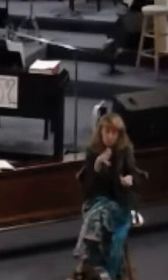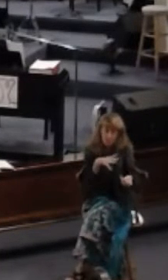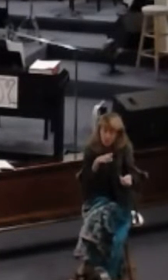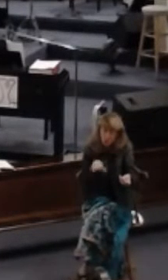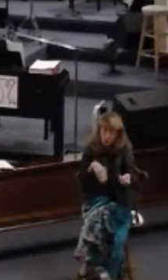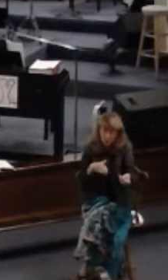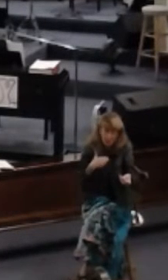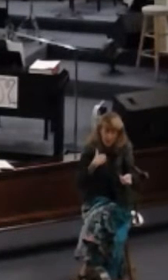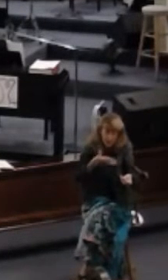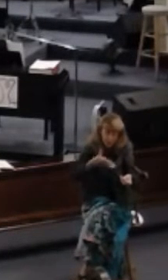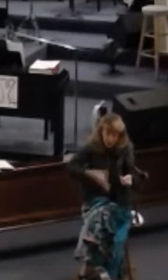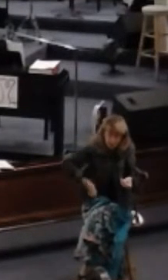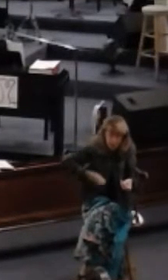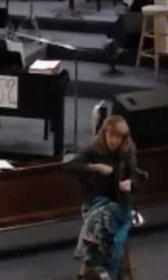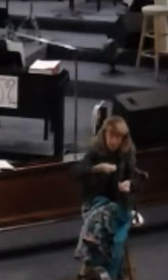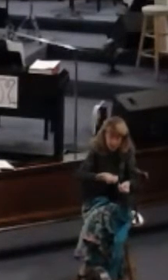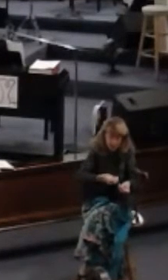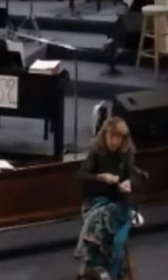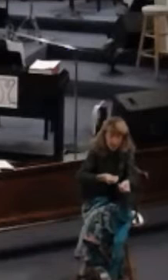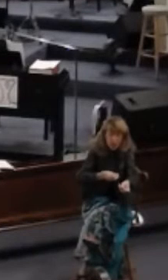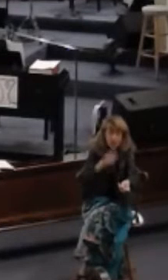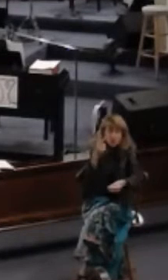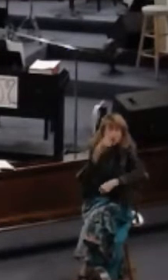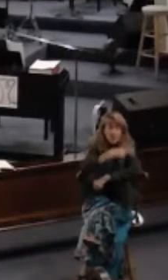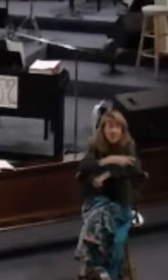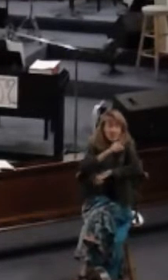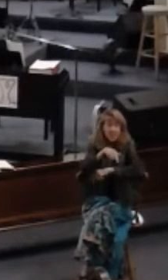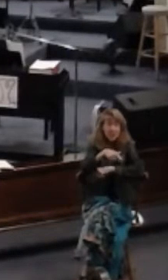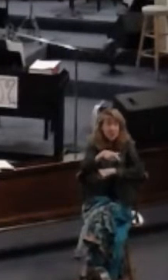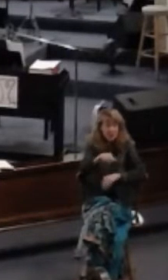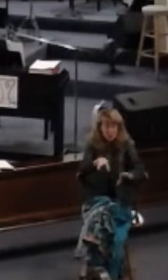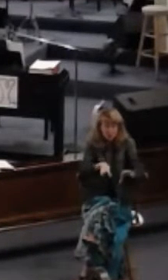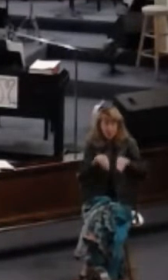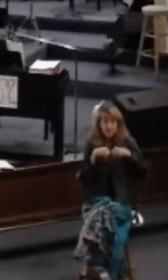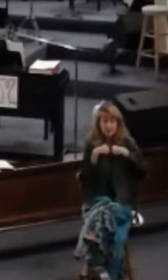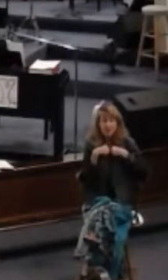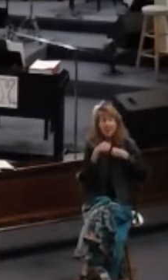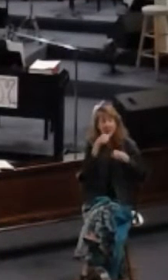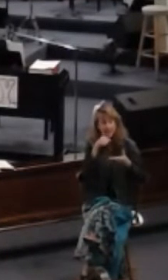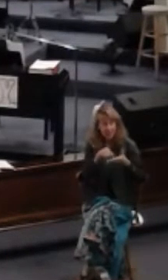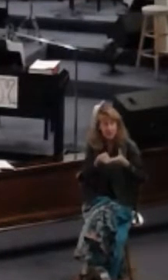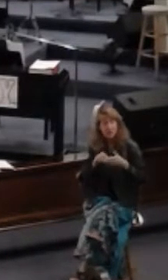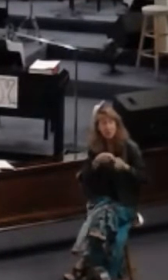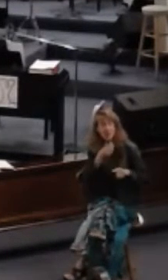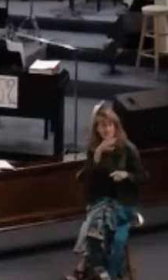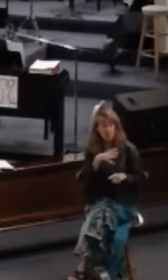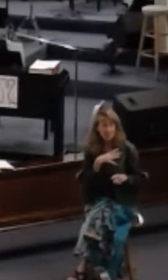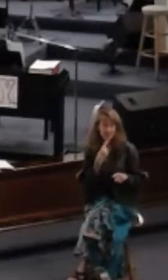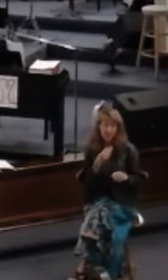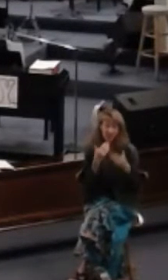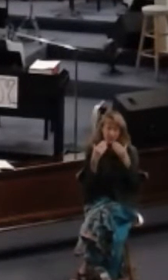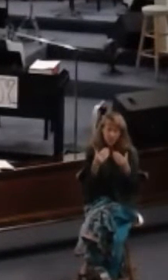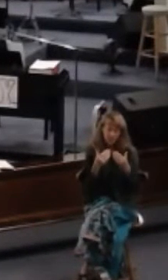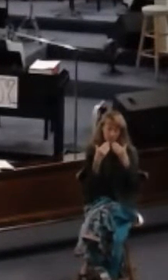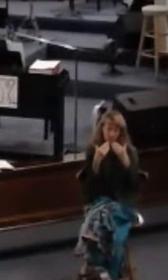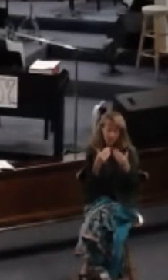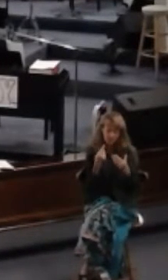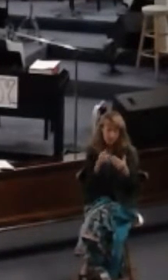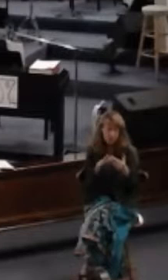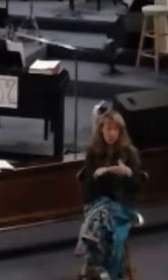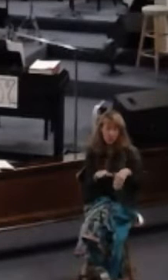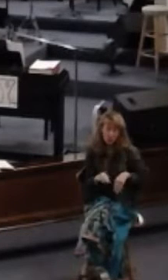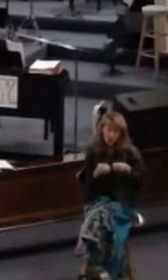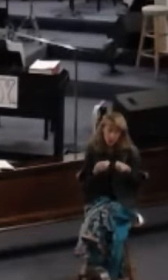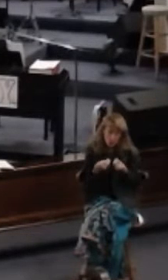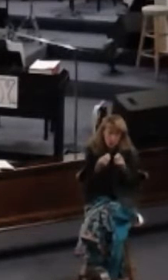2 days later, he received a warm letter from this widow giving thanks, saying that because of his